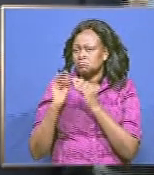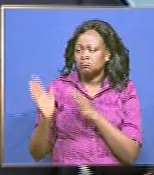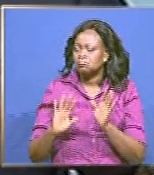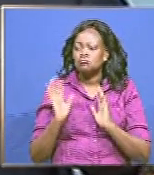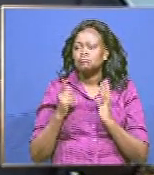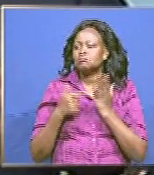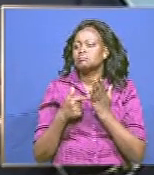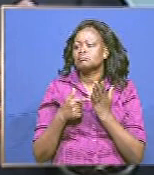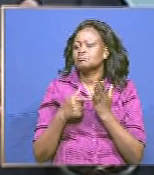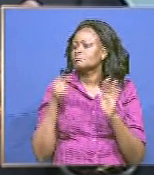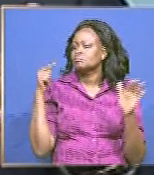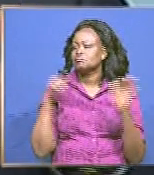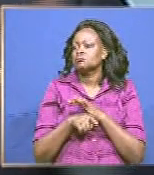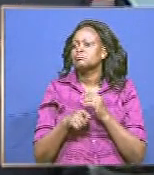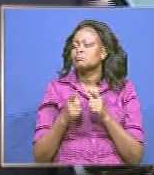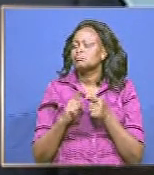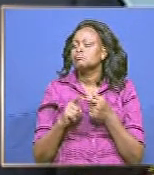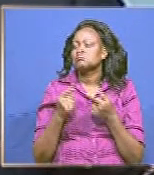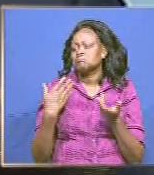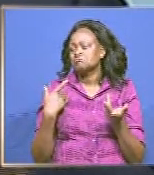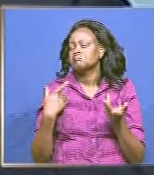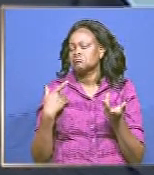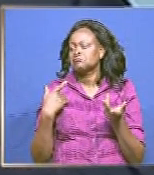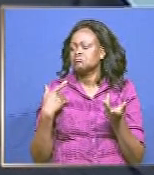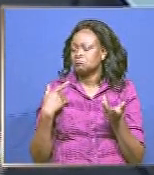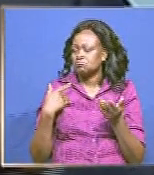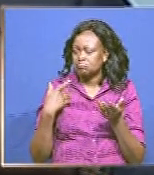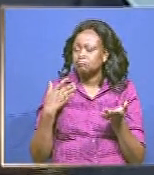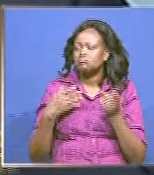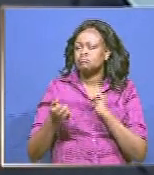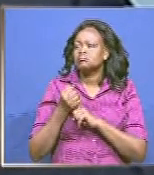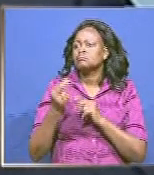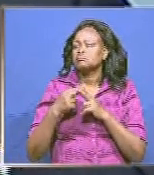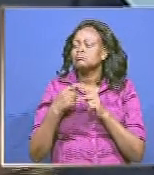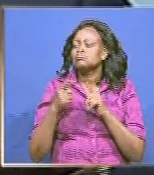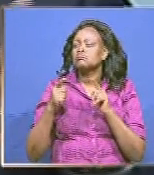technical, and is we're just on the way to get there. Yeah. But with the EU,